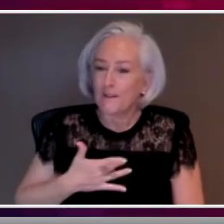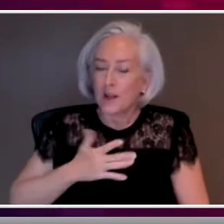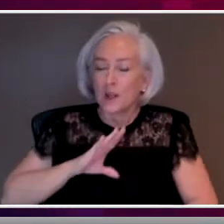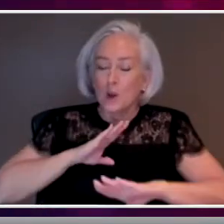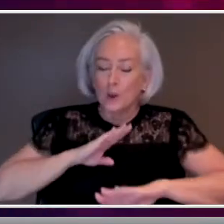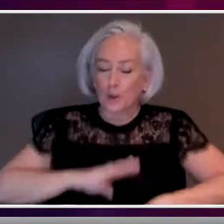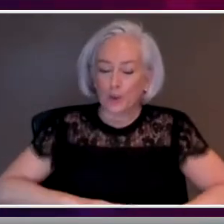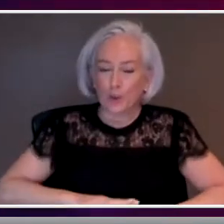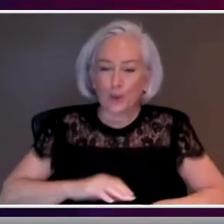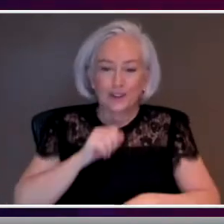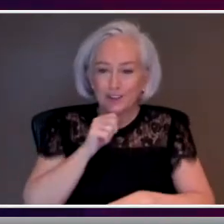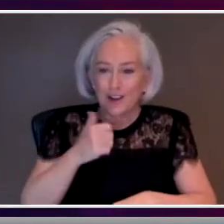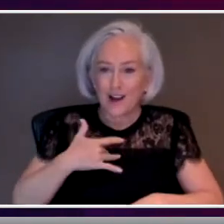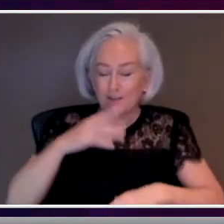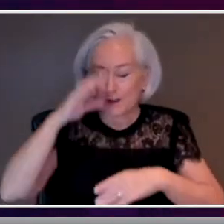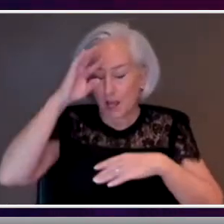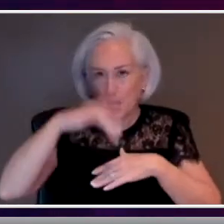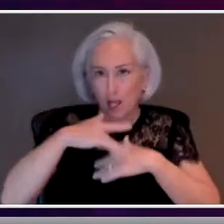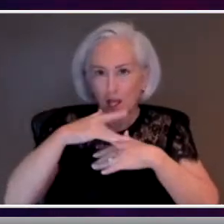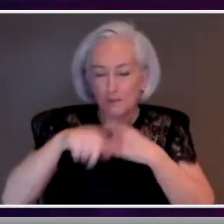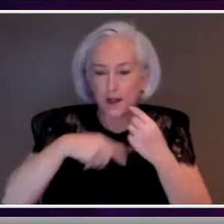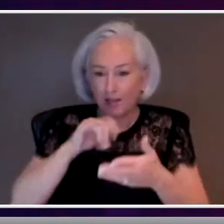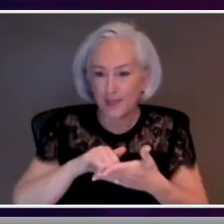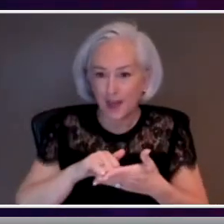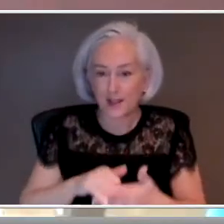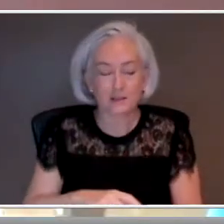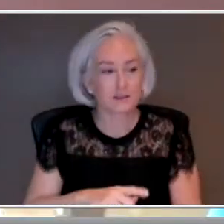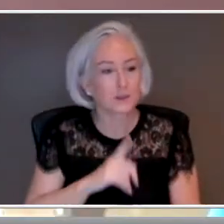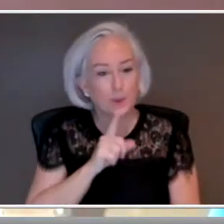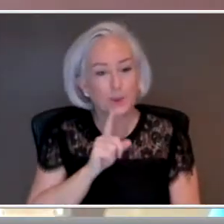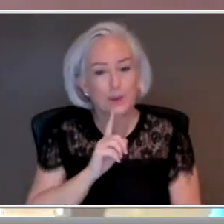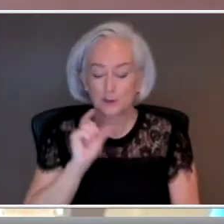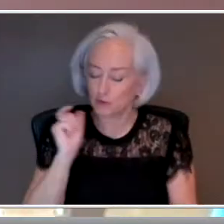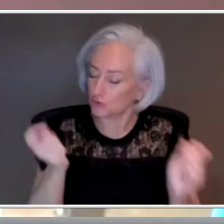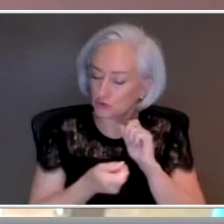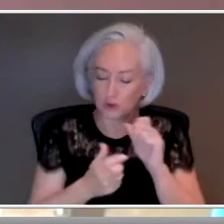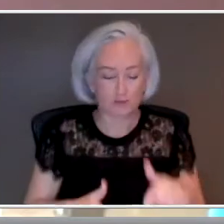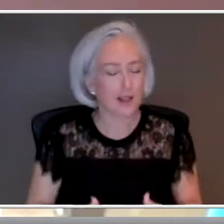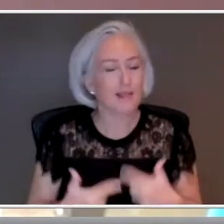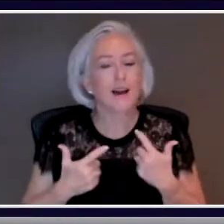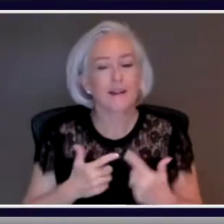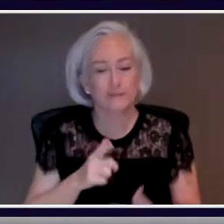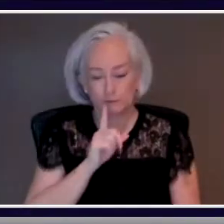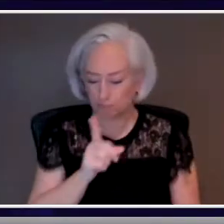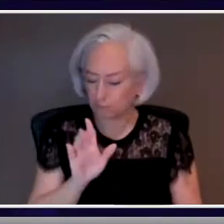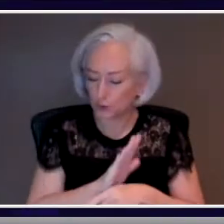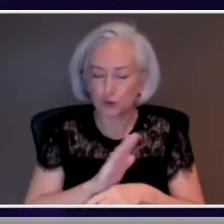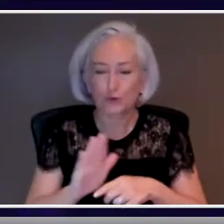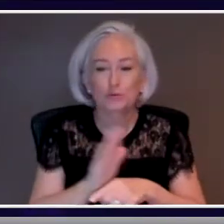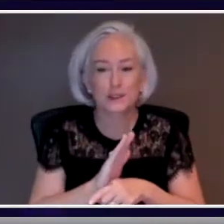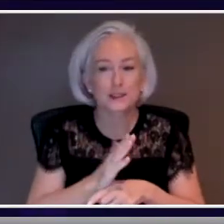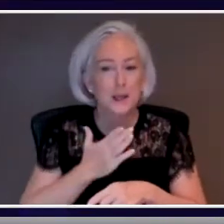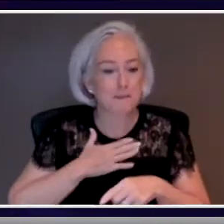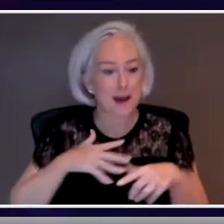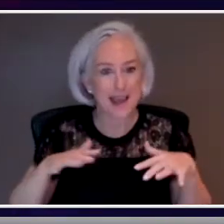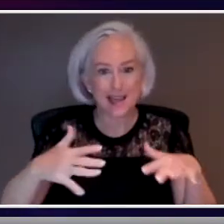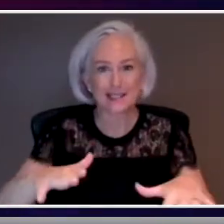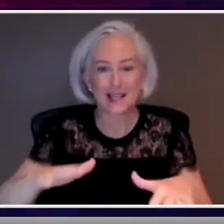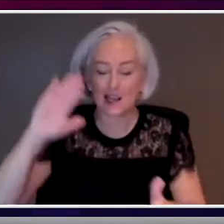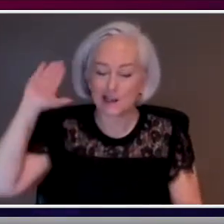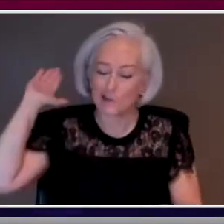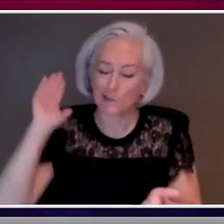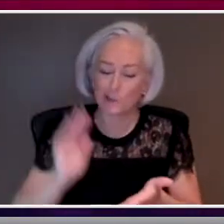up space in your mind. It's been life-changing for me, for sure. Yeah, my anxiety level about that's gone down a